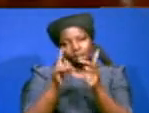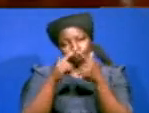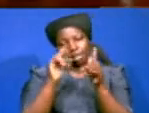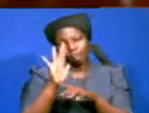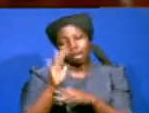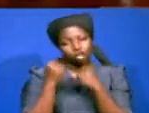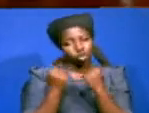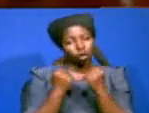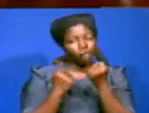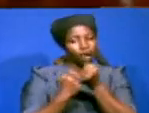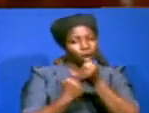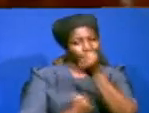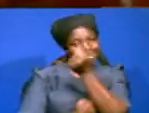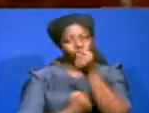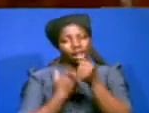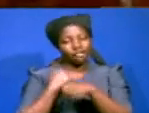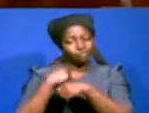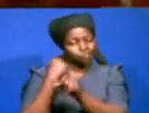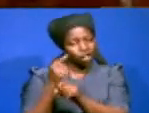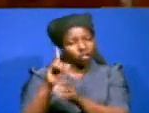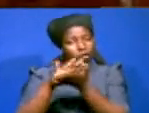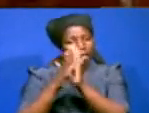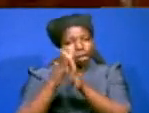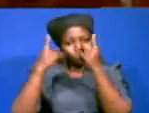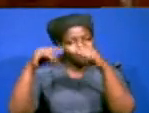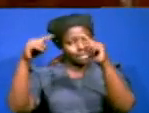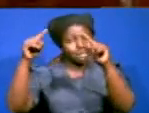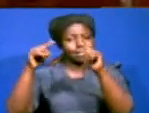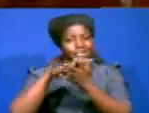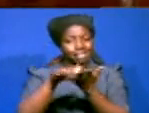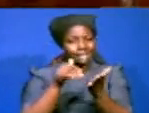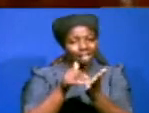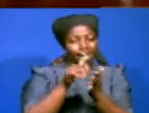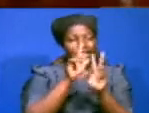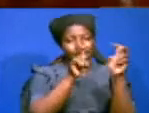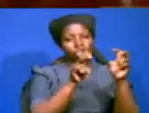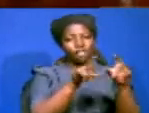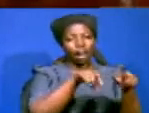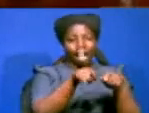become a vibrant center of excellence in issues of environmental governance and peace.